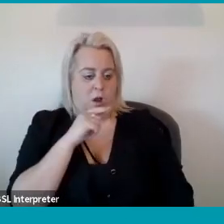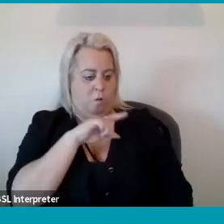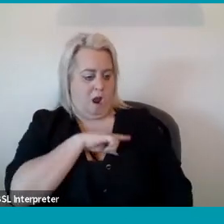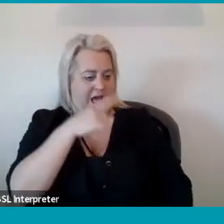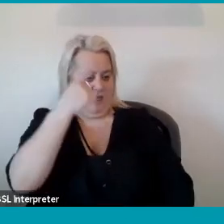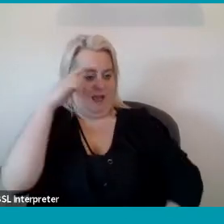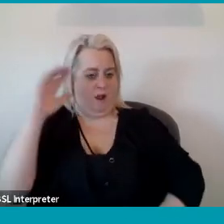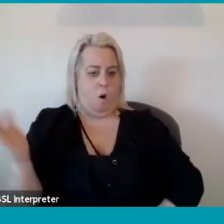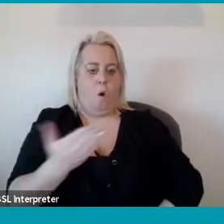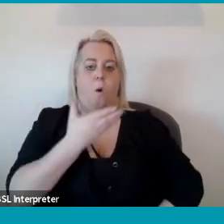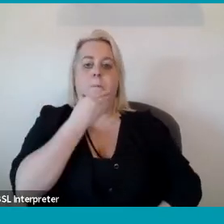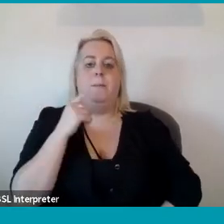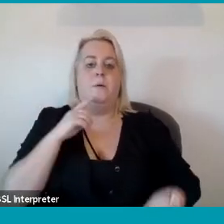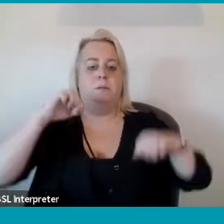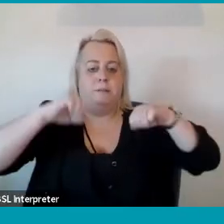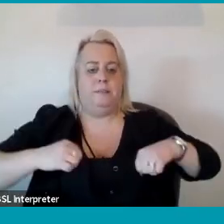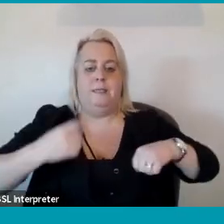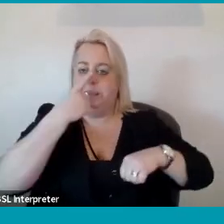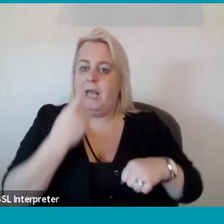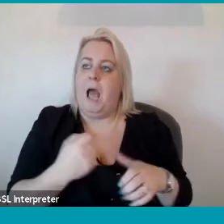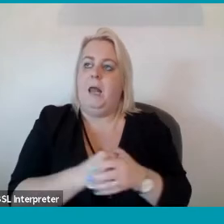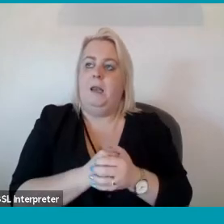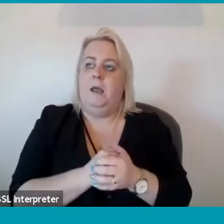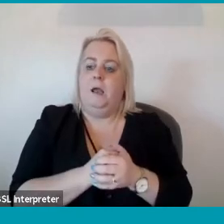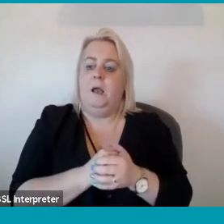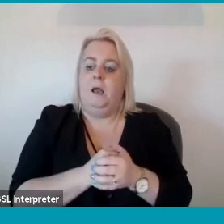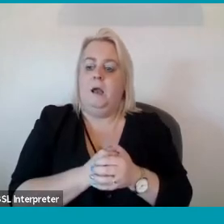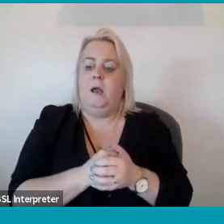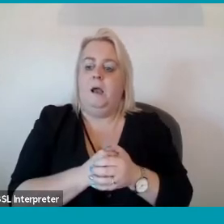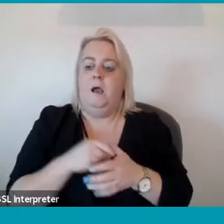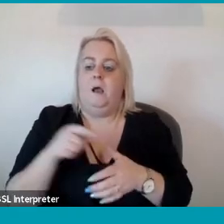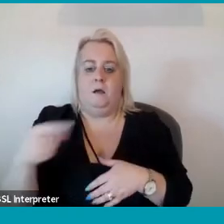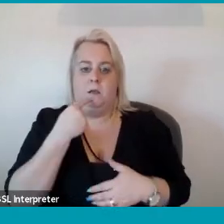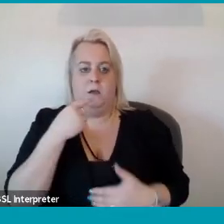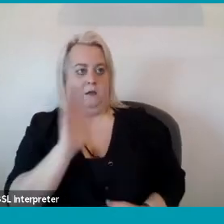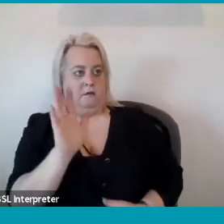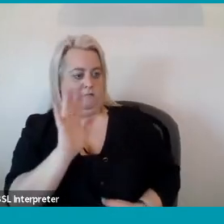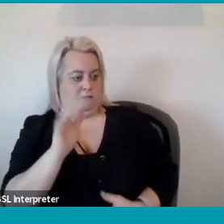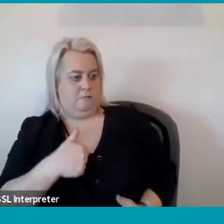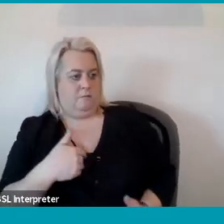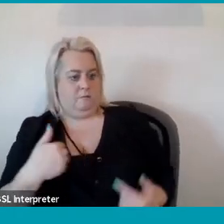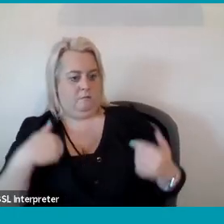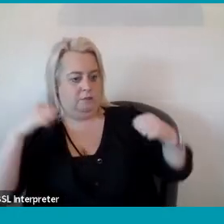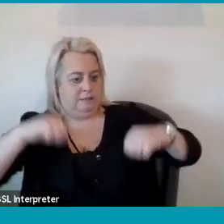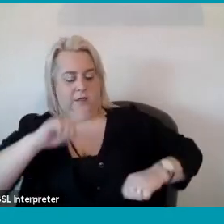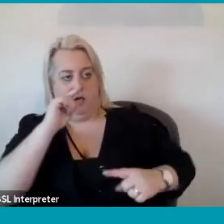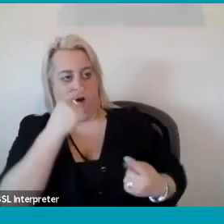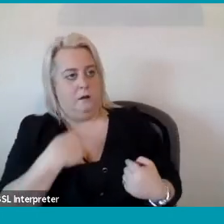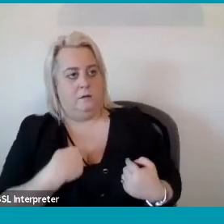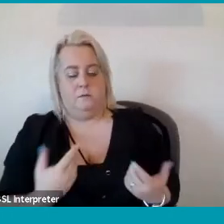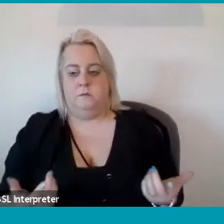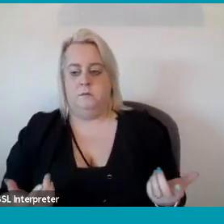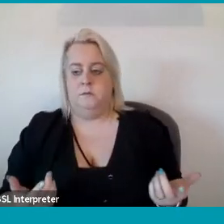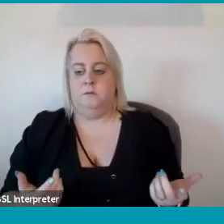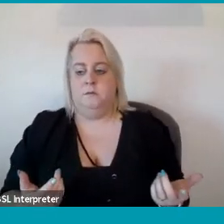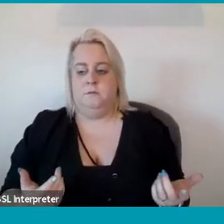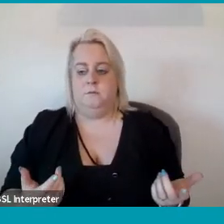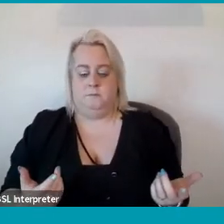wheelchair or whatever, everybody can sit. No, they can't. So I had to come up with asking other people